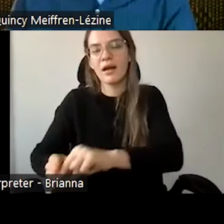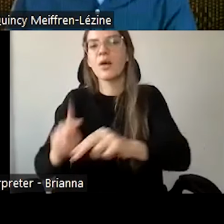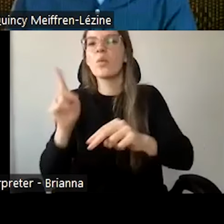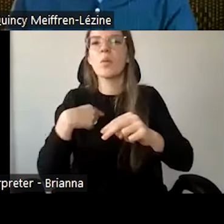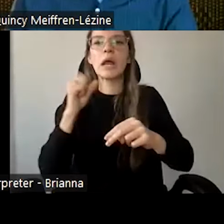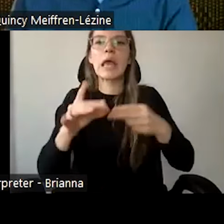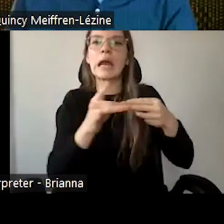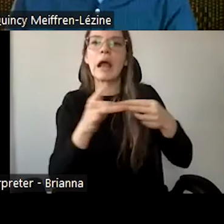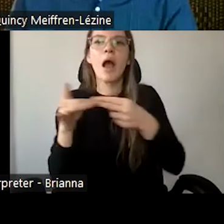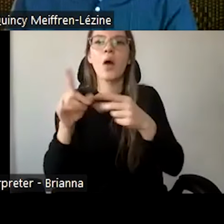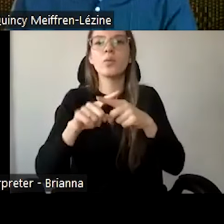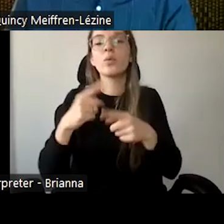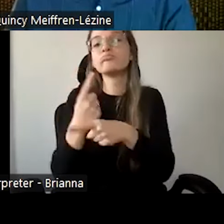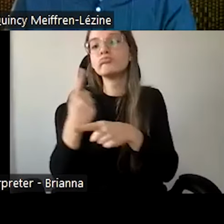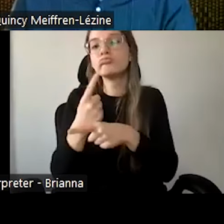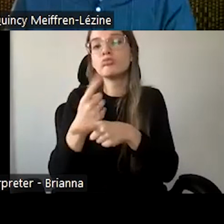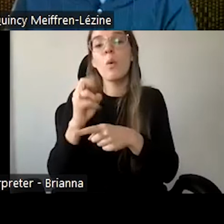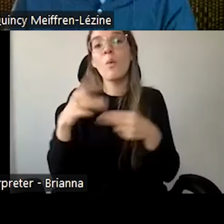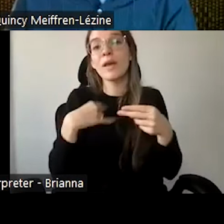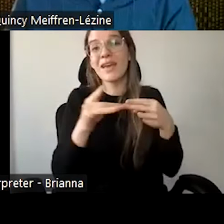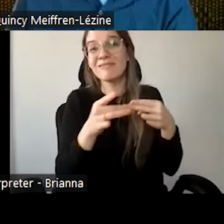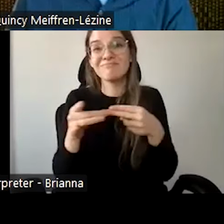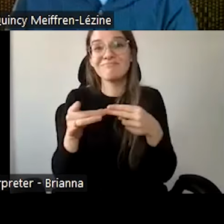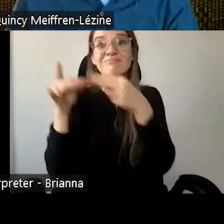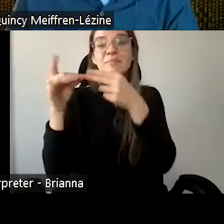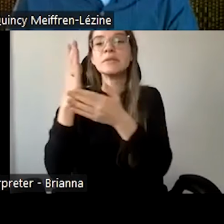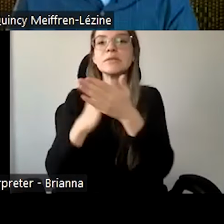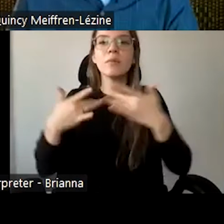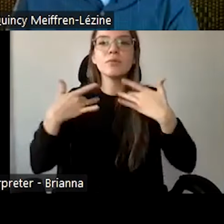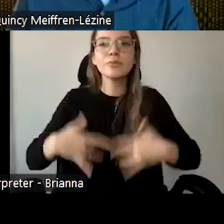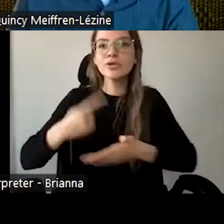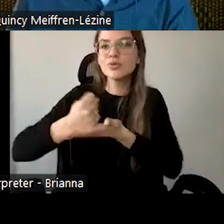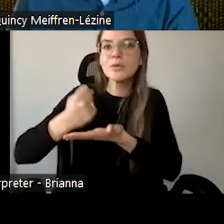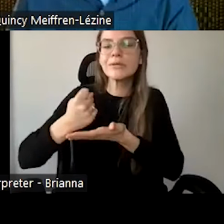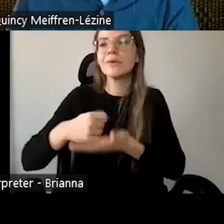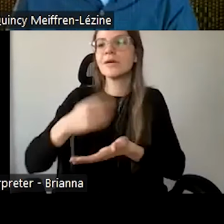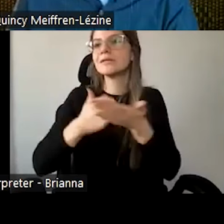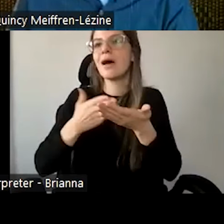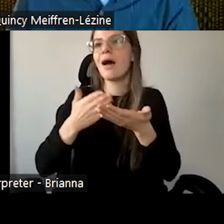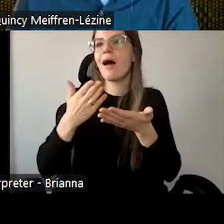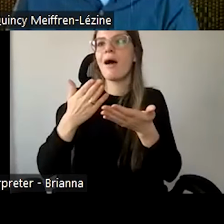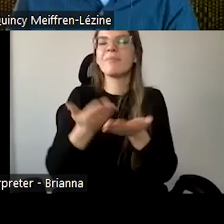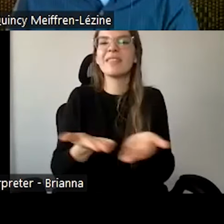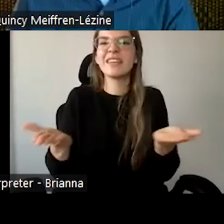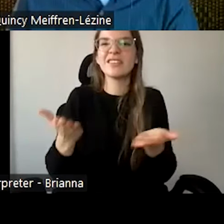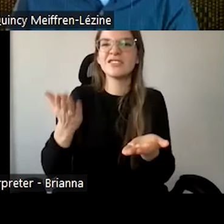were at a point where we could use some depression treatment or something that's less than at